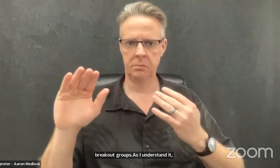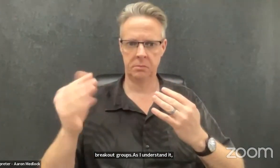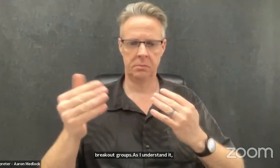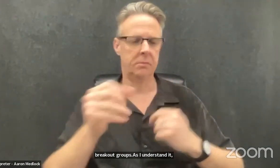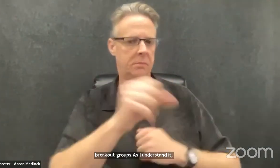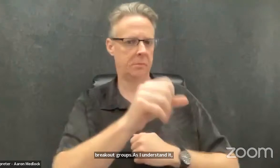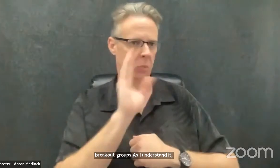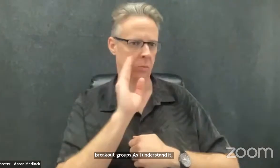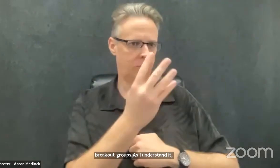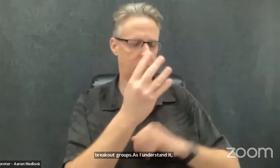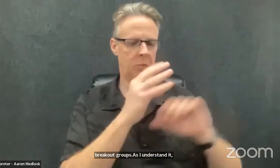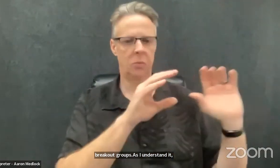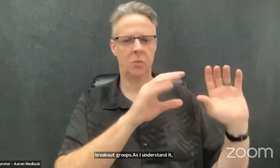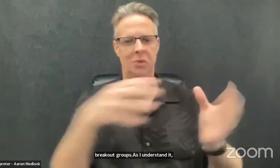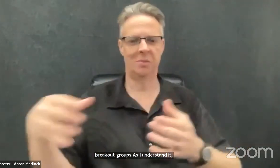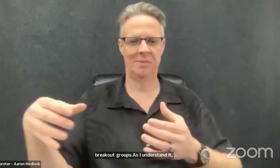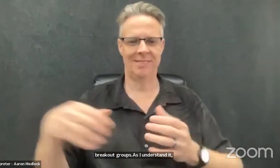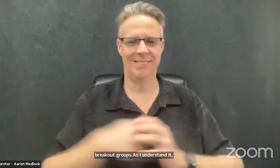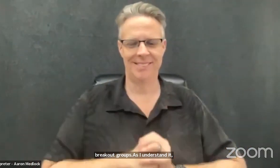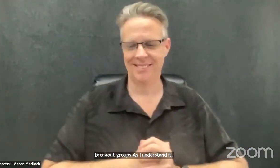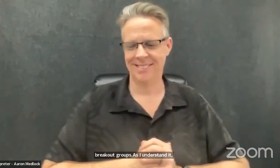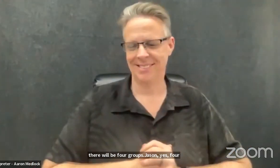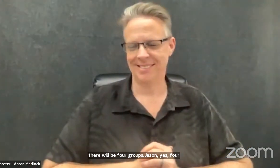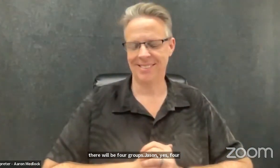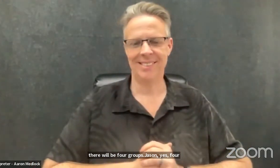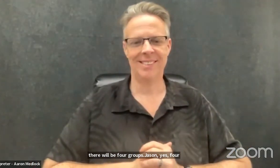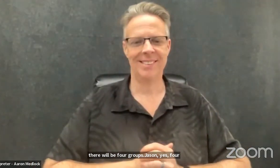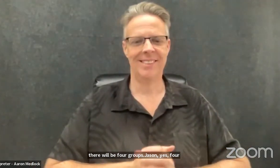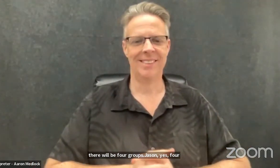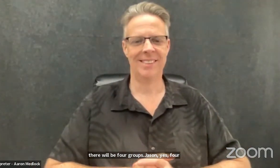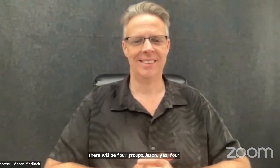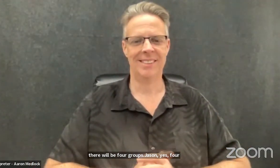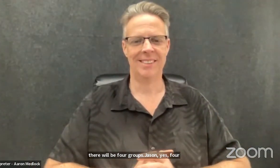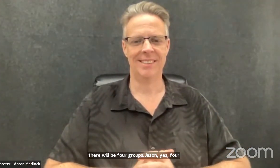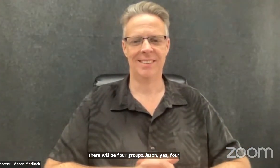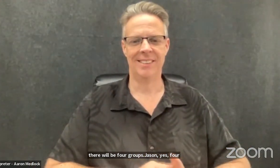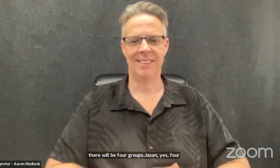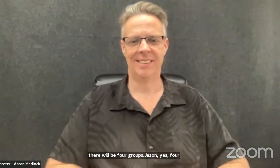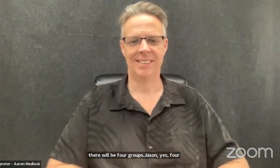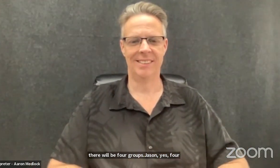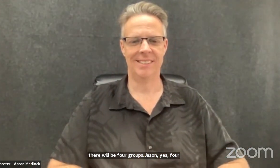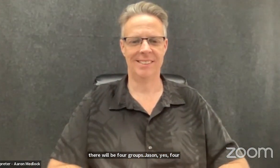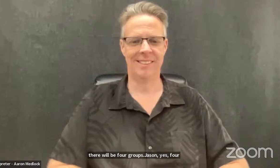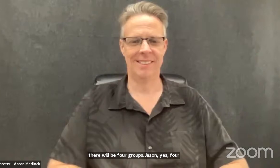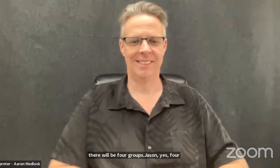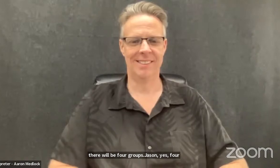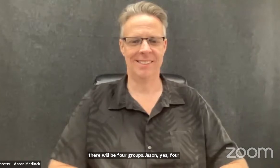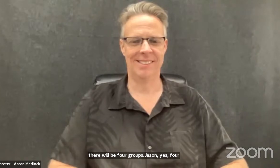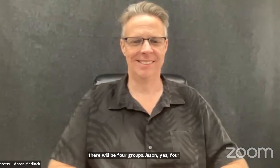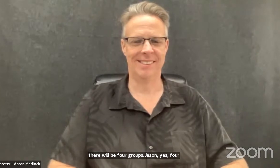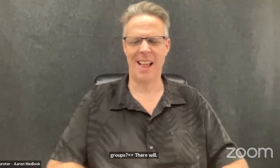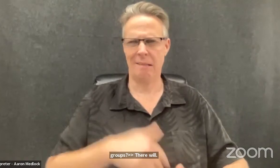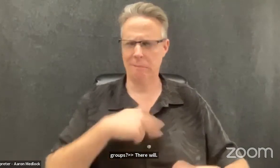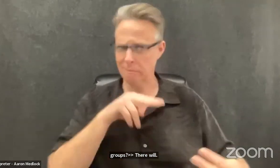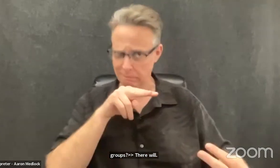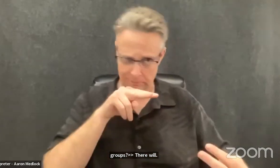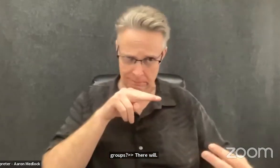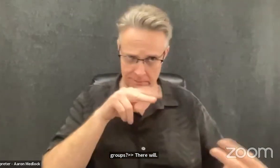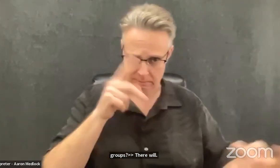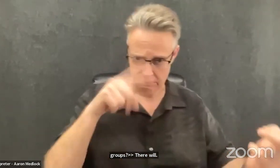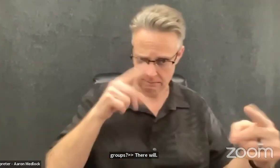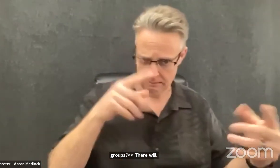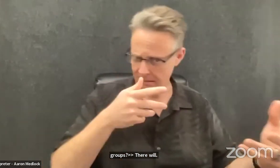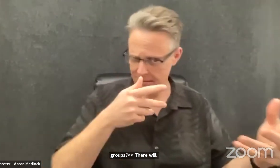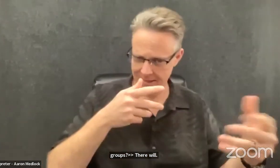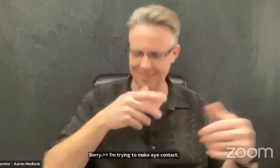will. Okay. Sorry. But it's hard to make eye contact on film. Were you looking at me?